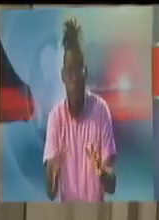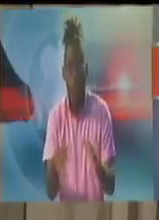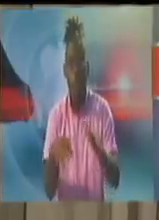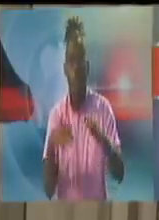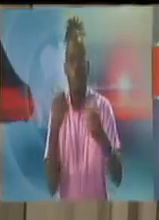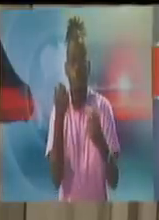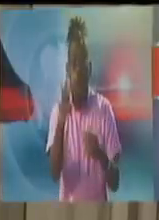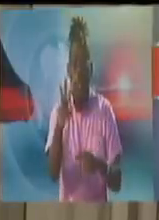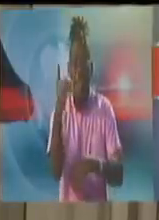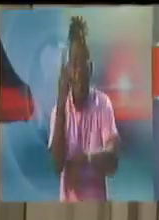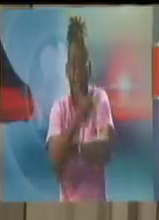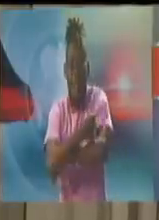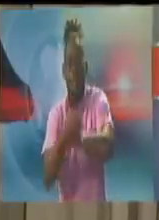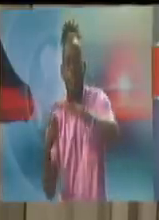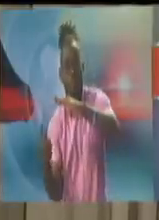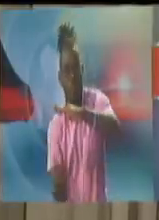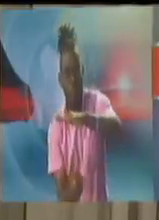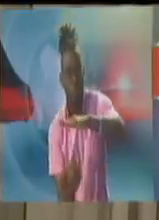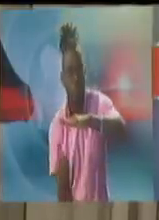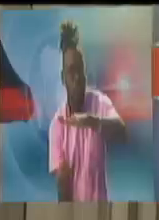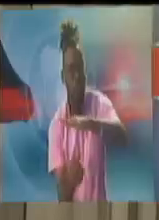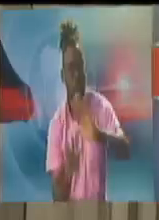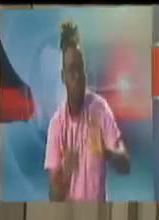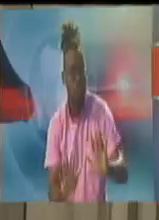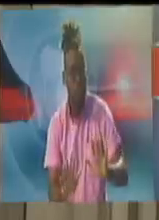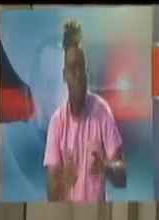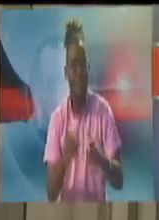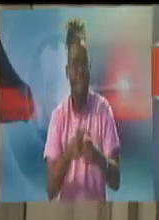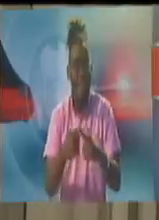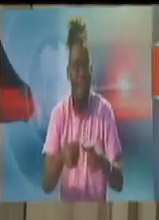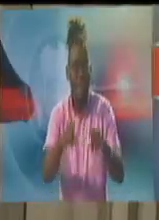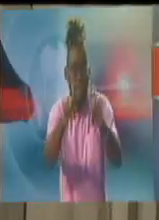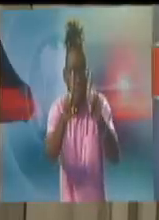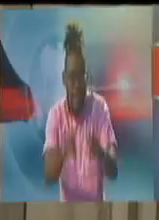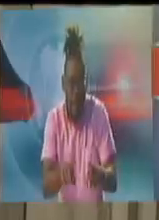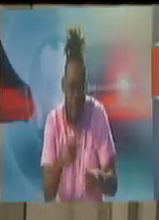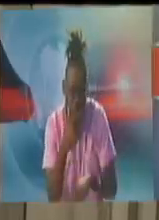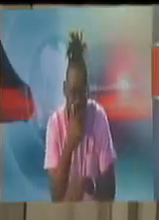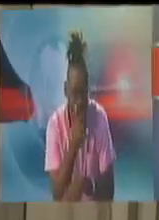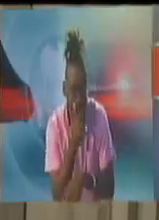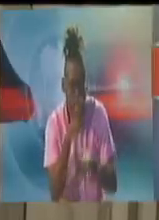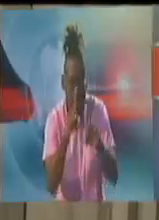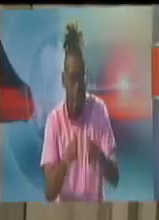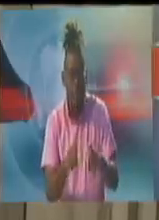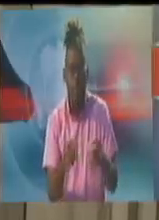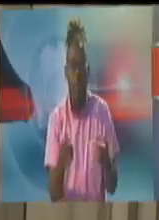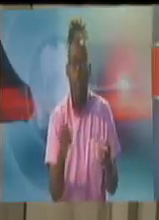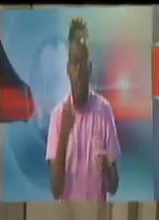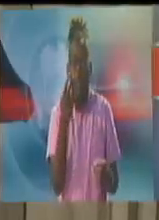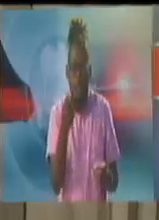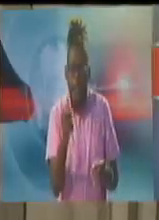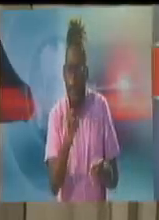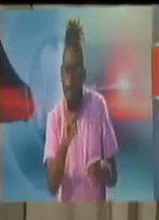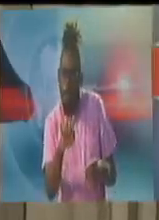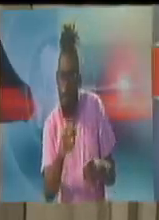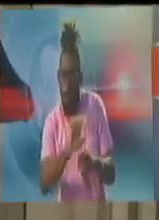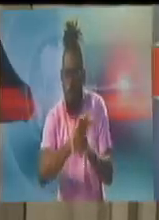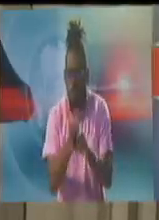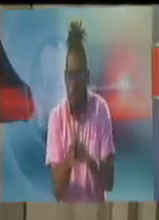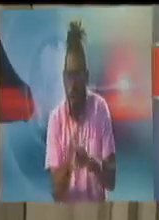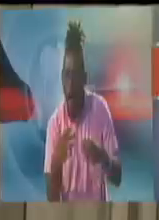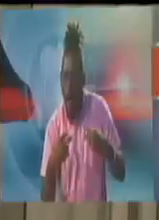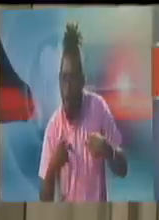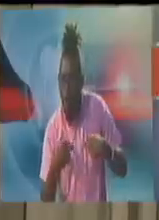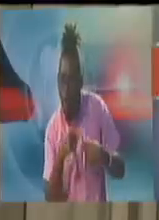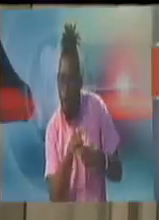testing or medical examinations, at that time is testing, understand how fluid this is. Any one of you pinpoint yourself back to the 23rd of March